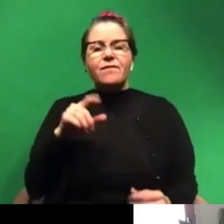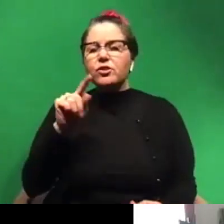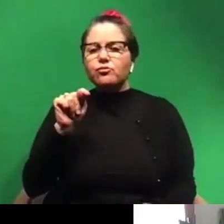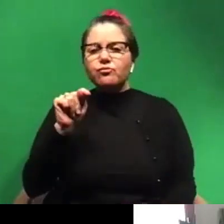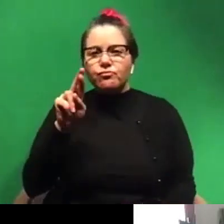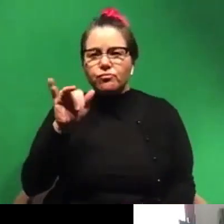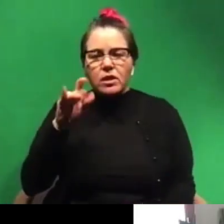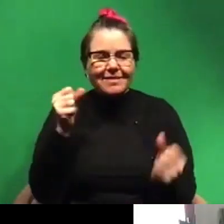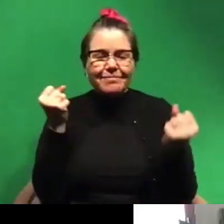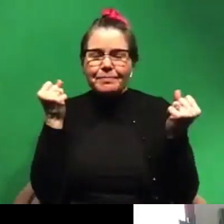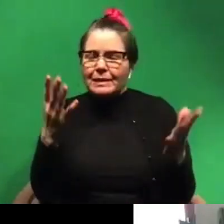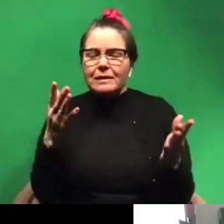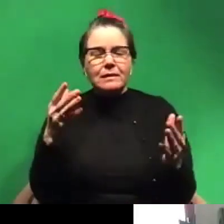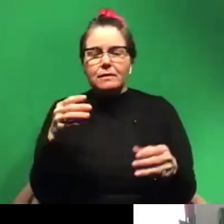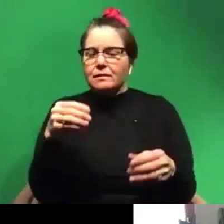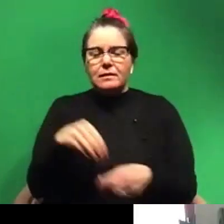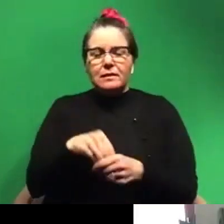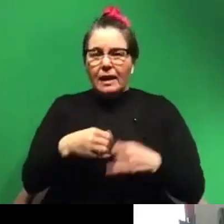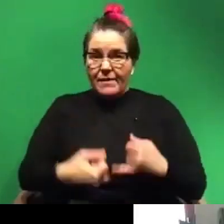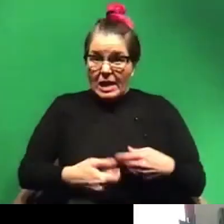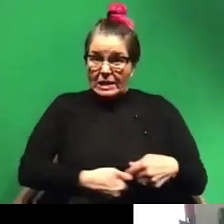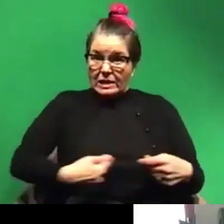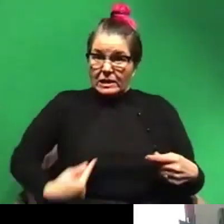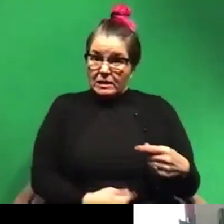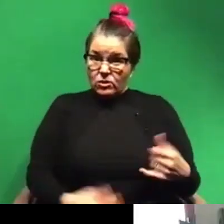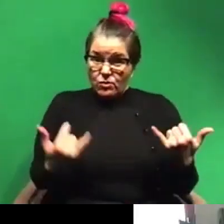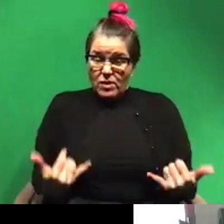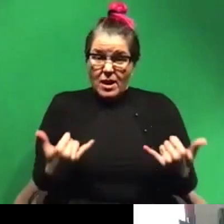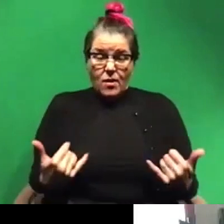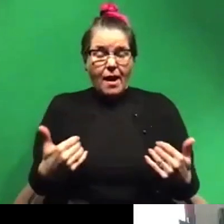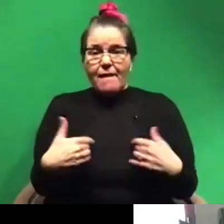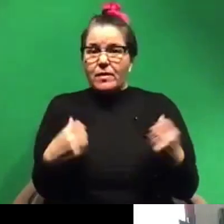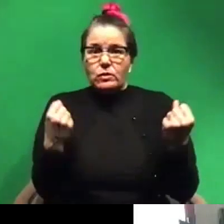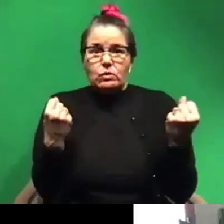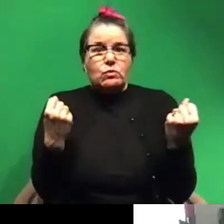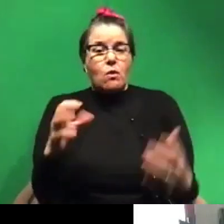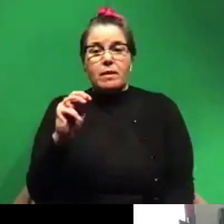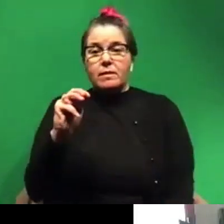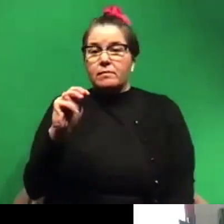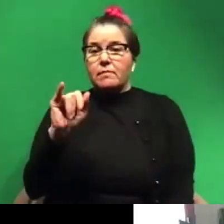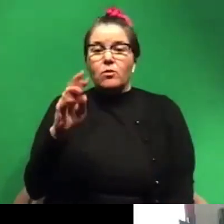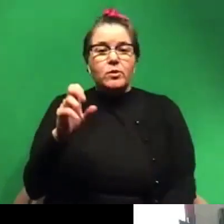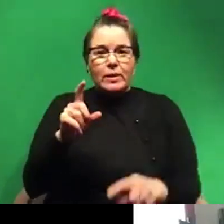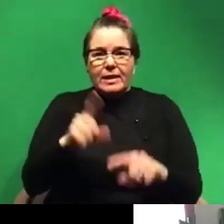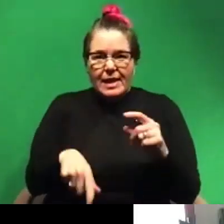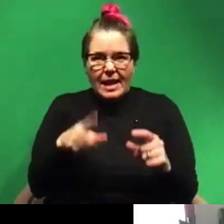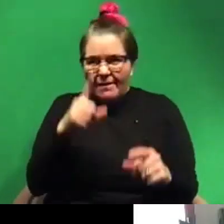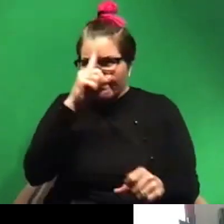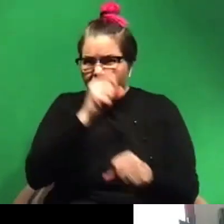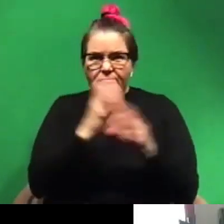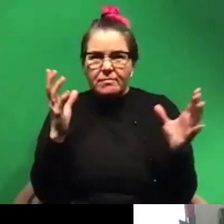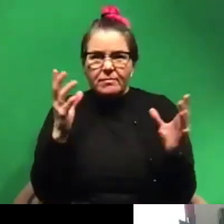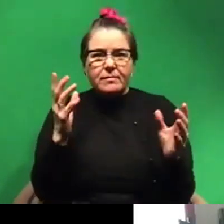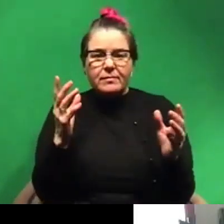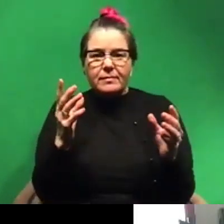so small that in our intestine right now, there are so many microbes that we can't even really visualize how big of a